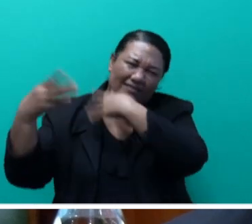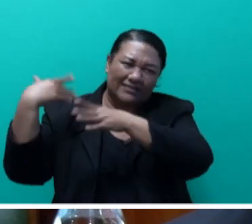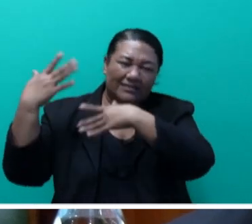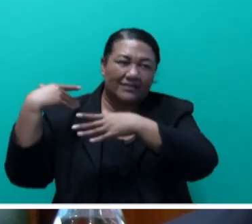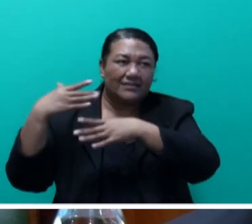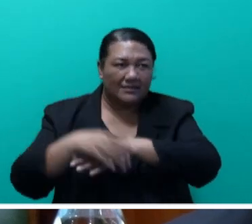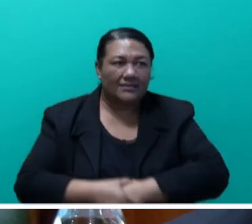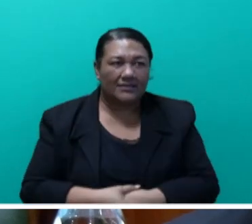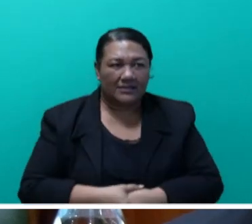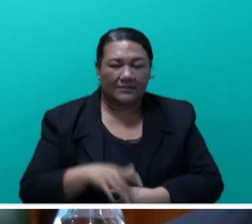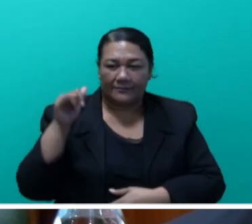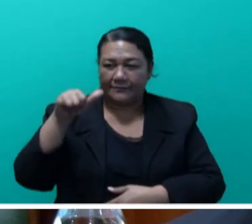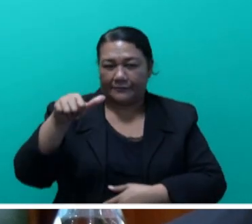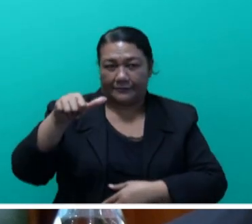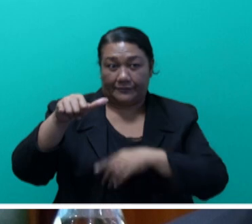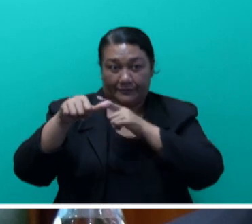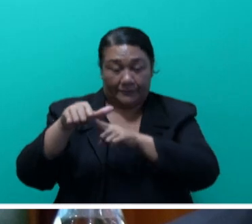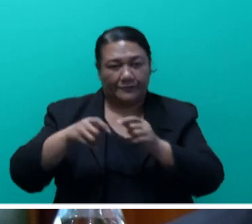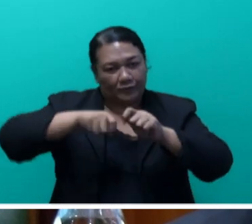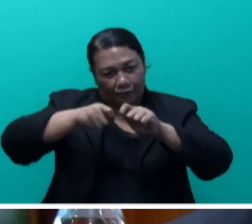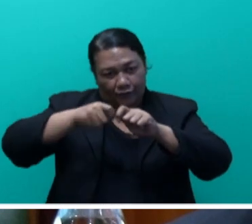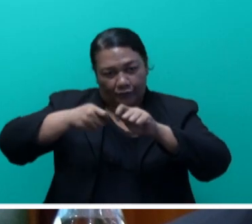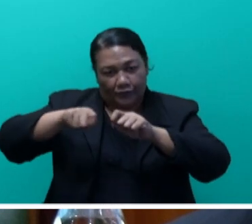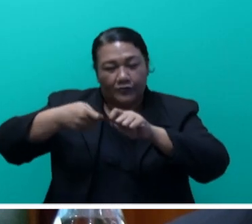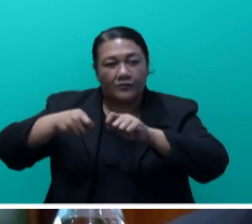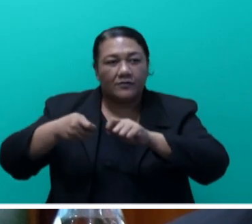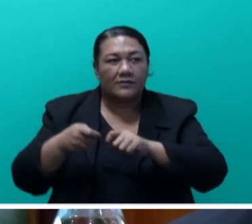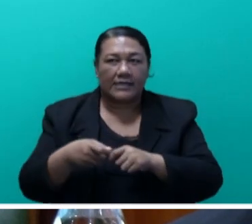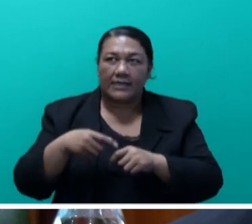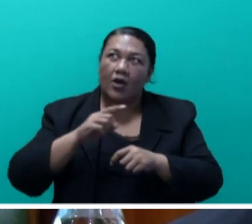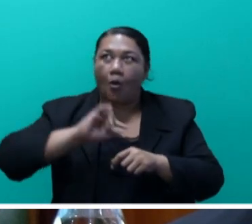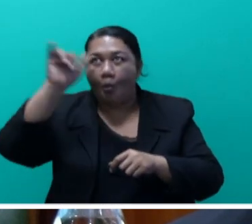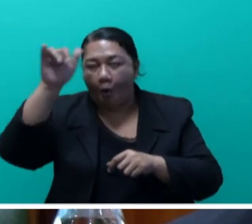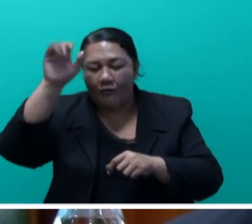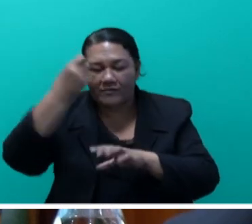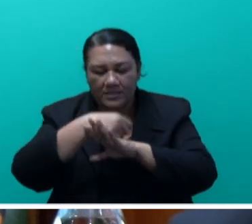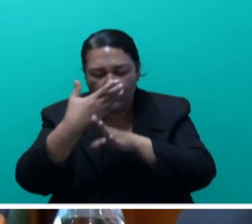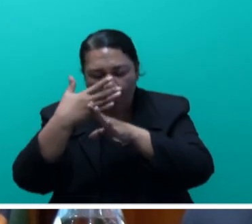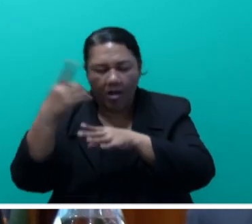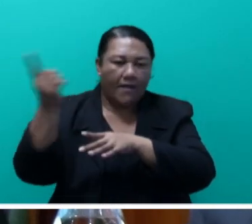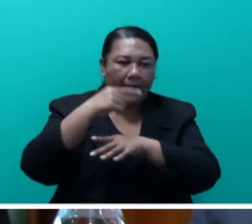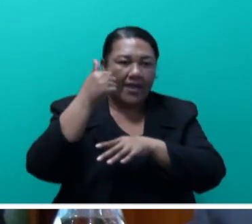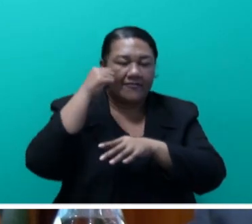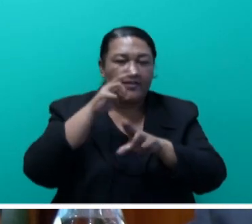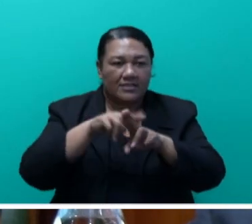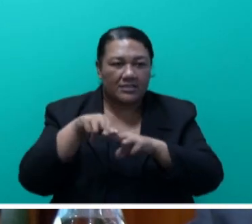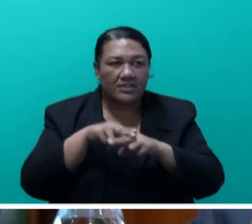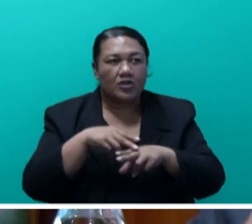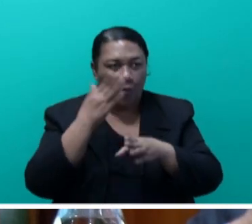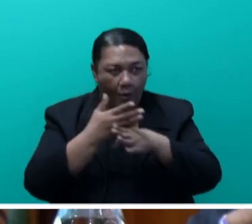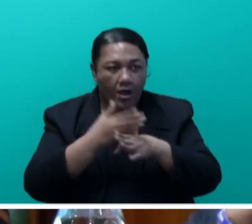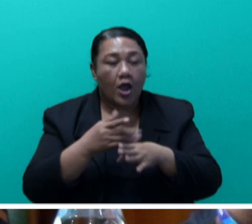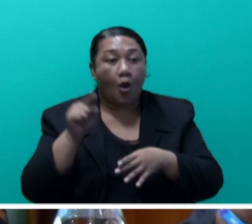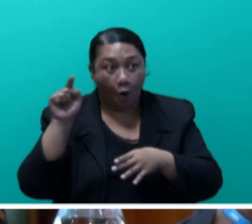became an aircraft engineer, came back to Fiji, served with Qantas, and he was one of the founding members